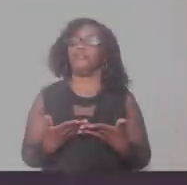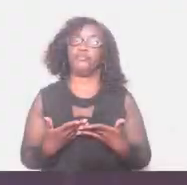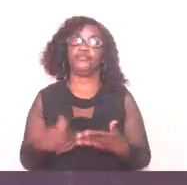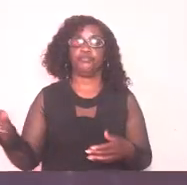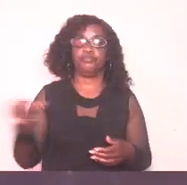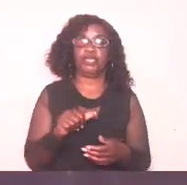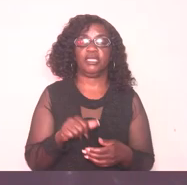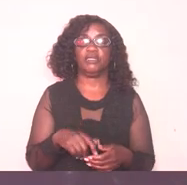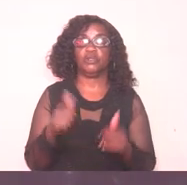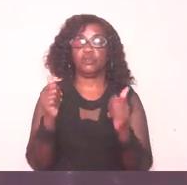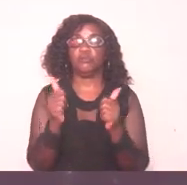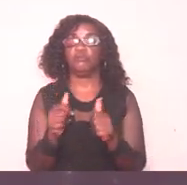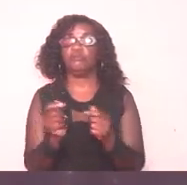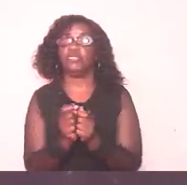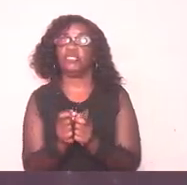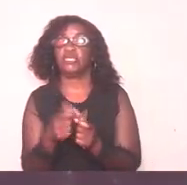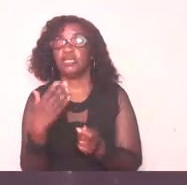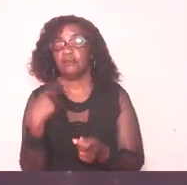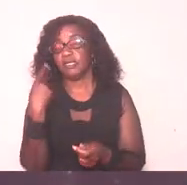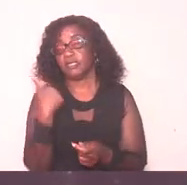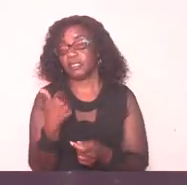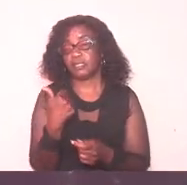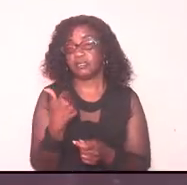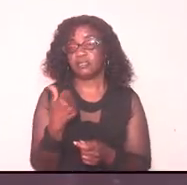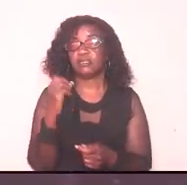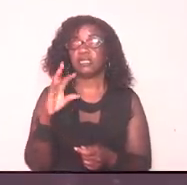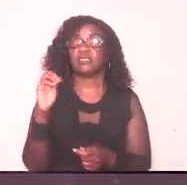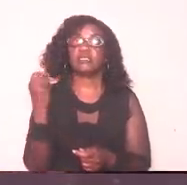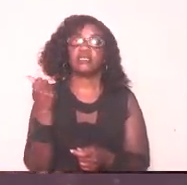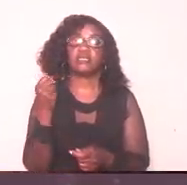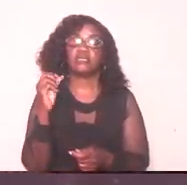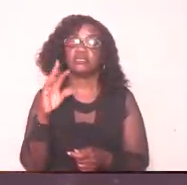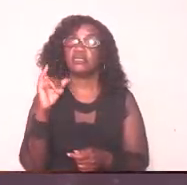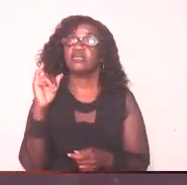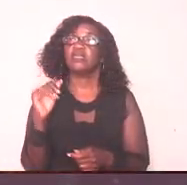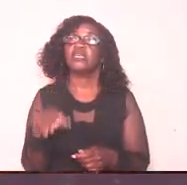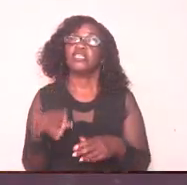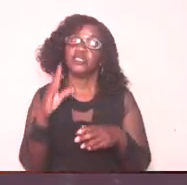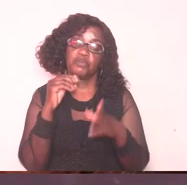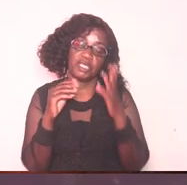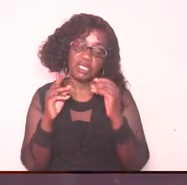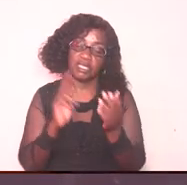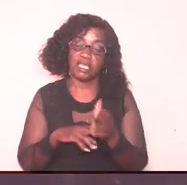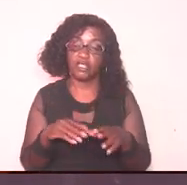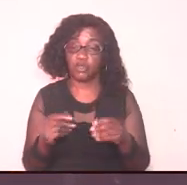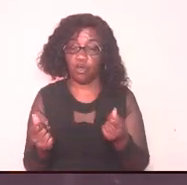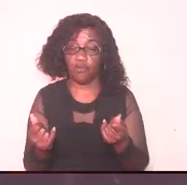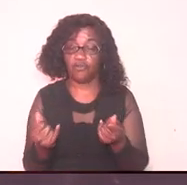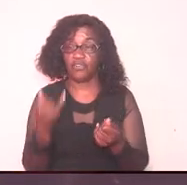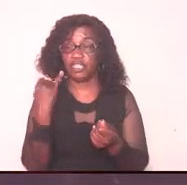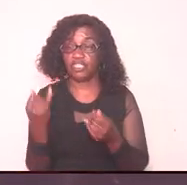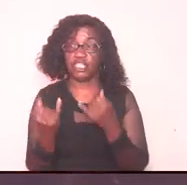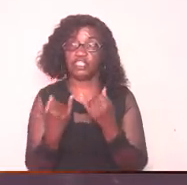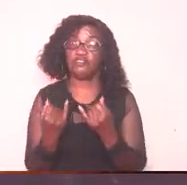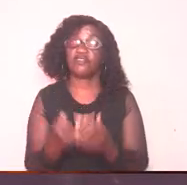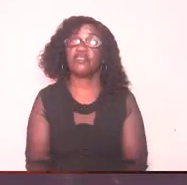Welcome back to the sixth edition of the SASI Debate Challenge. Yes, that is the Speak and Solve initiative brought to you by Say What